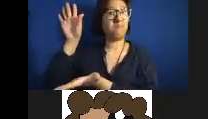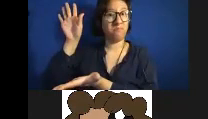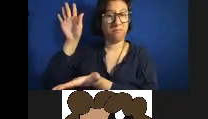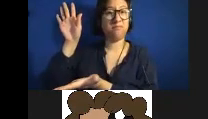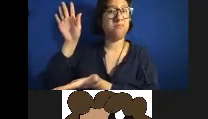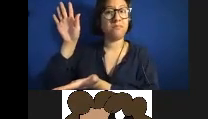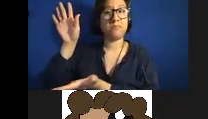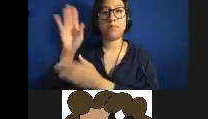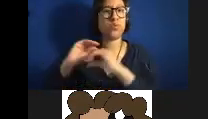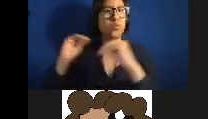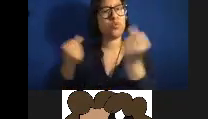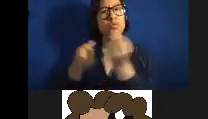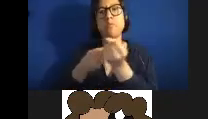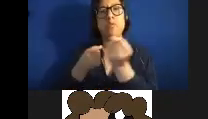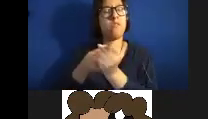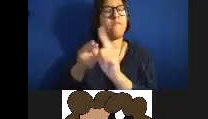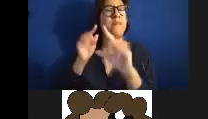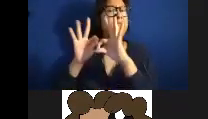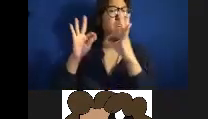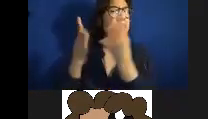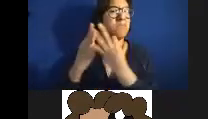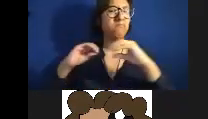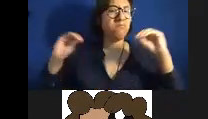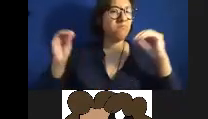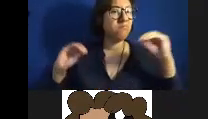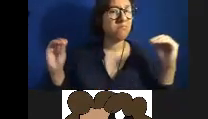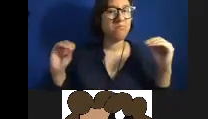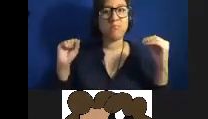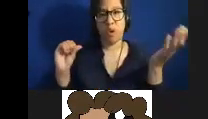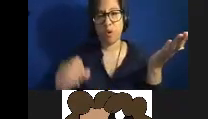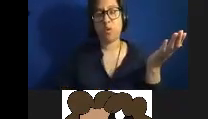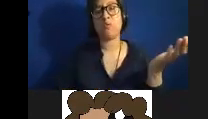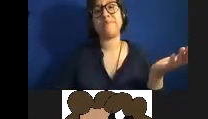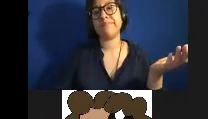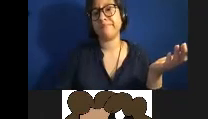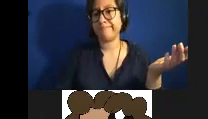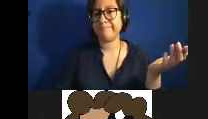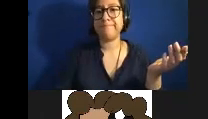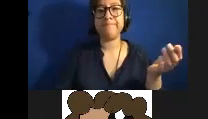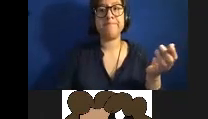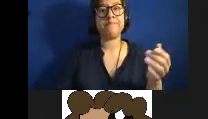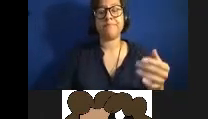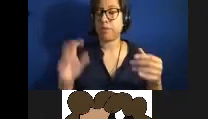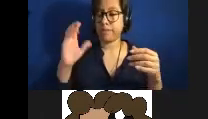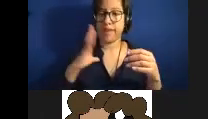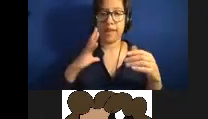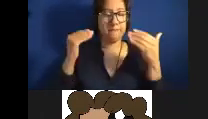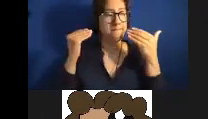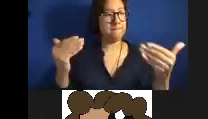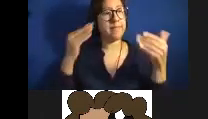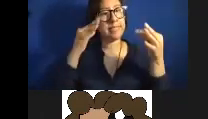getting the support they needed. So having to turn to these last